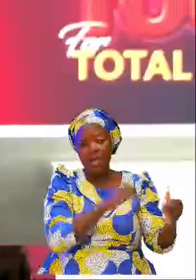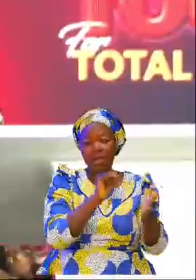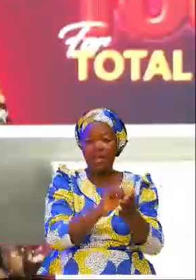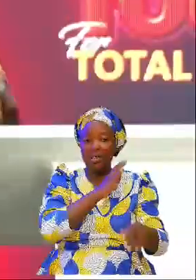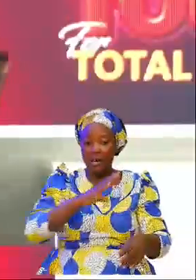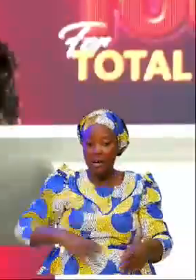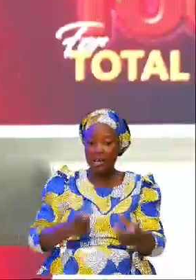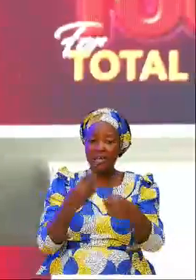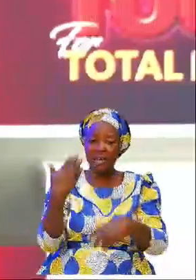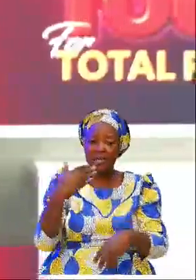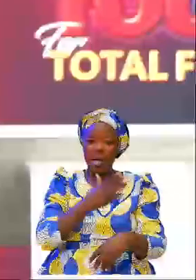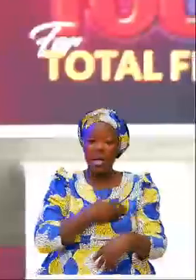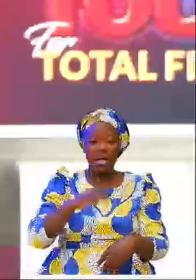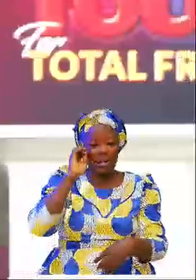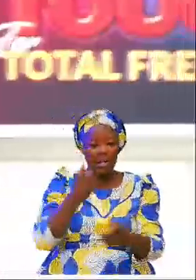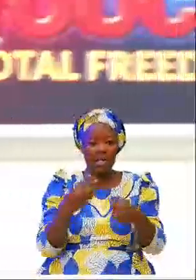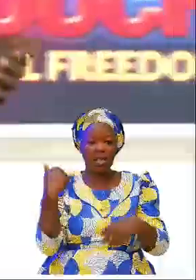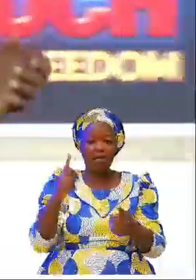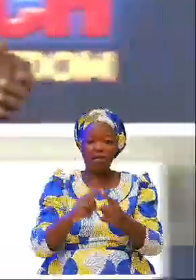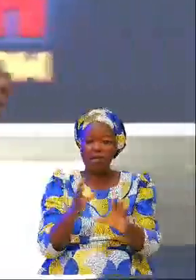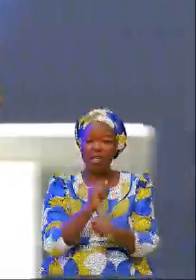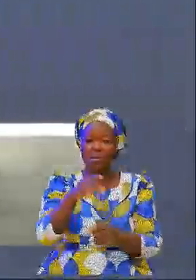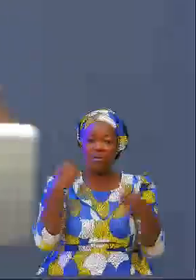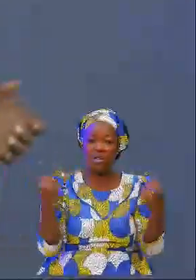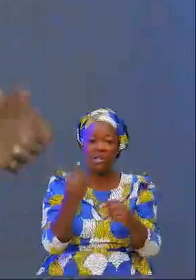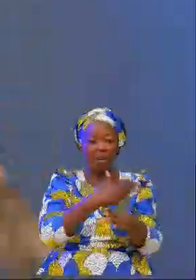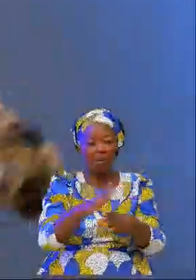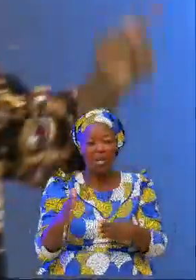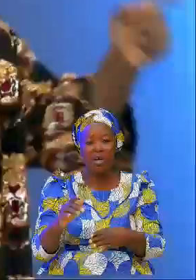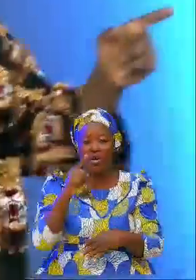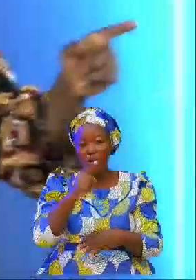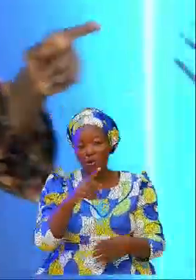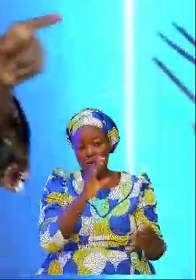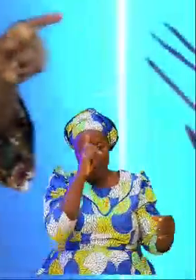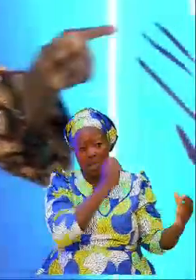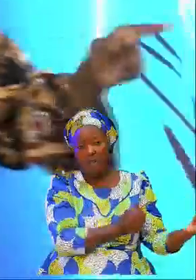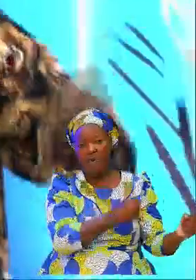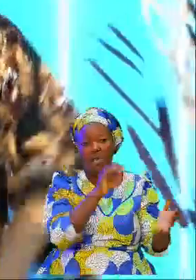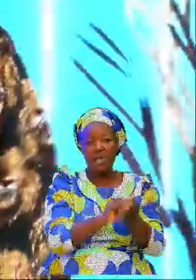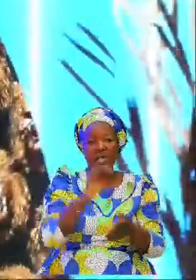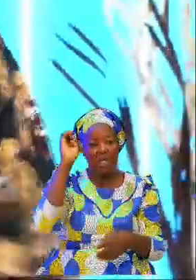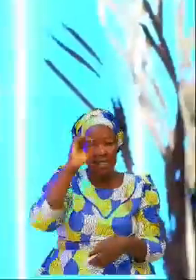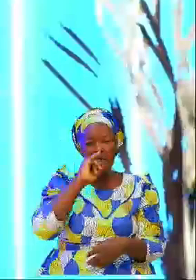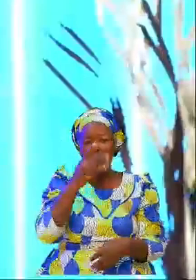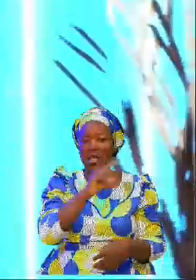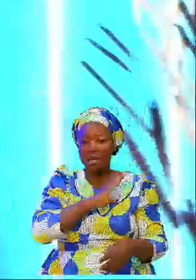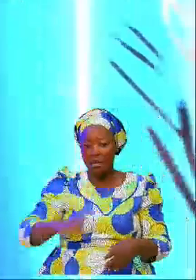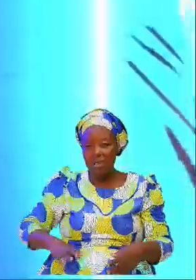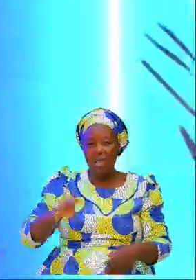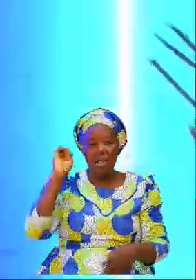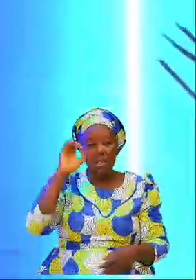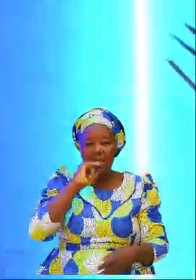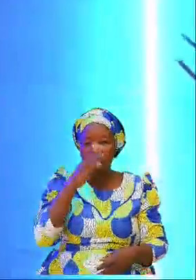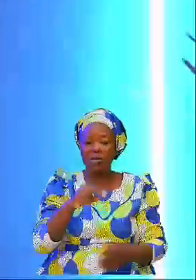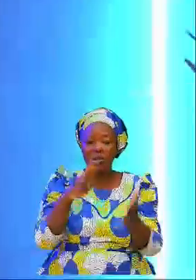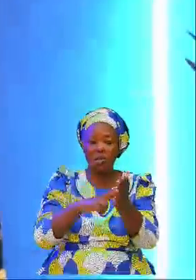again. You believe that Christ came, and he came to take your sins away. You believe